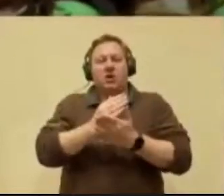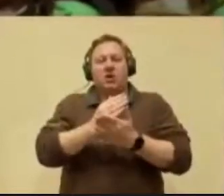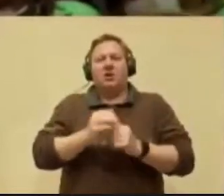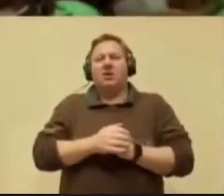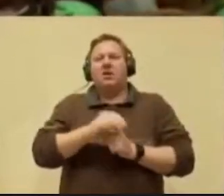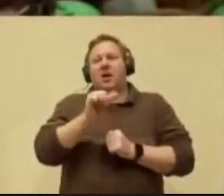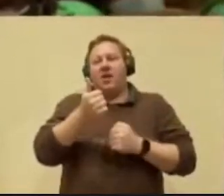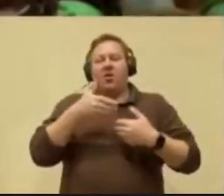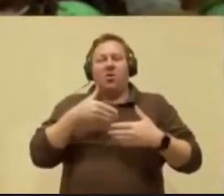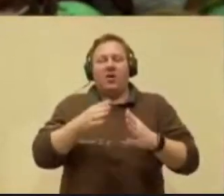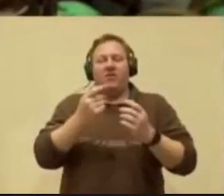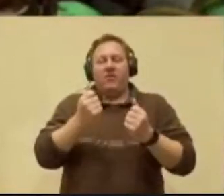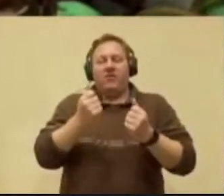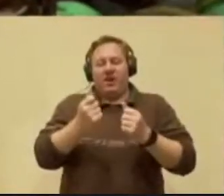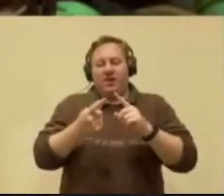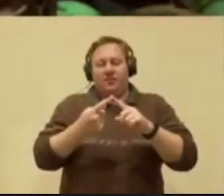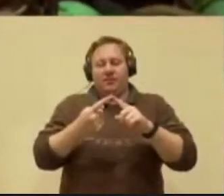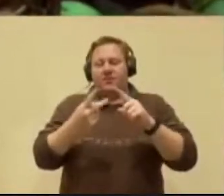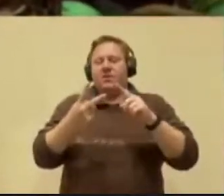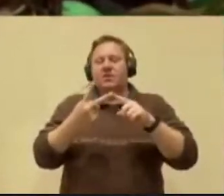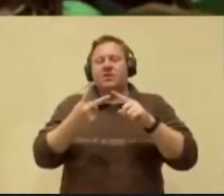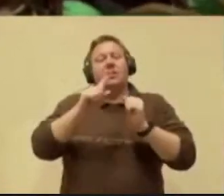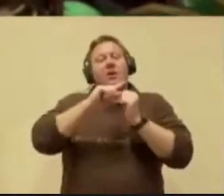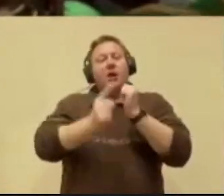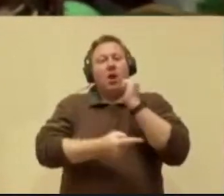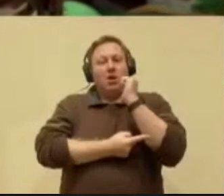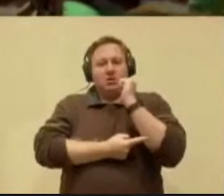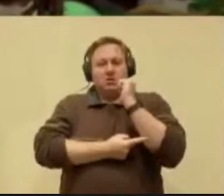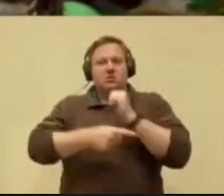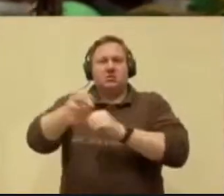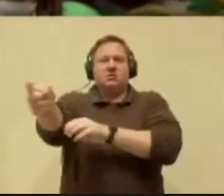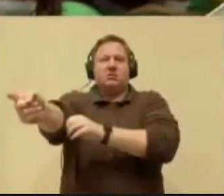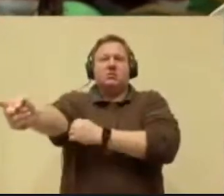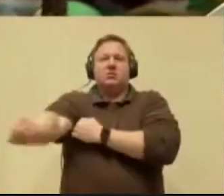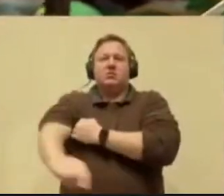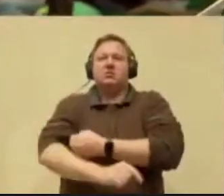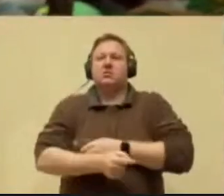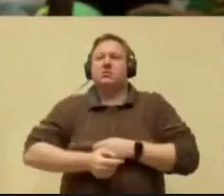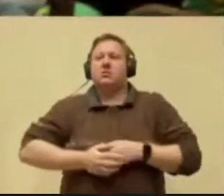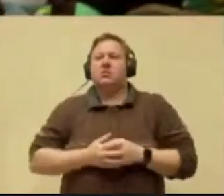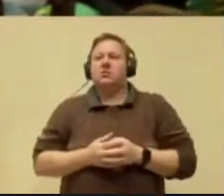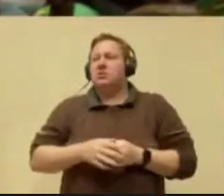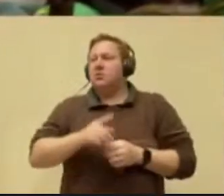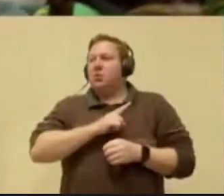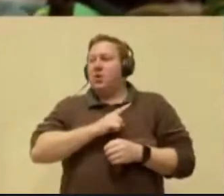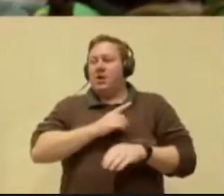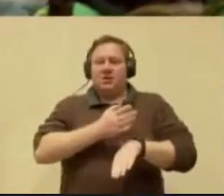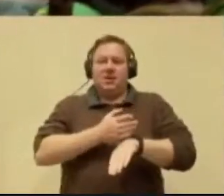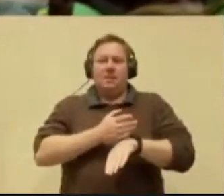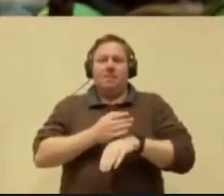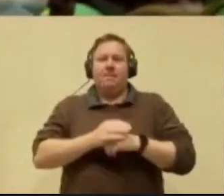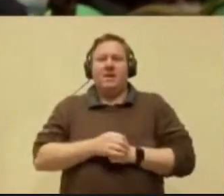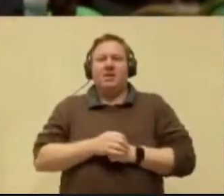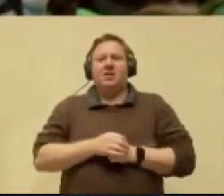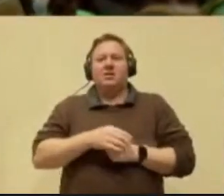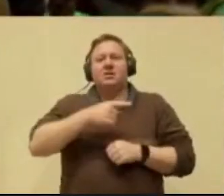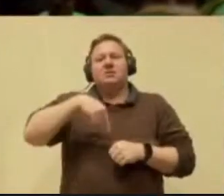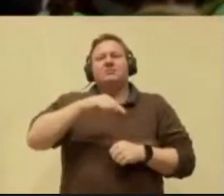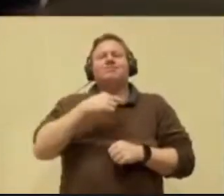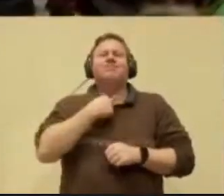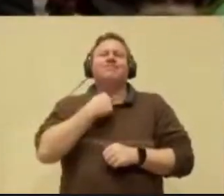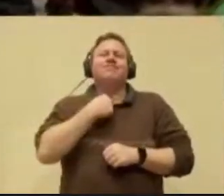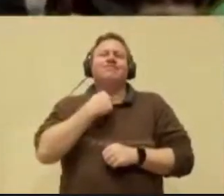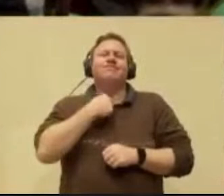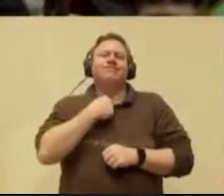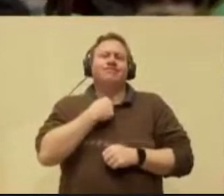of funding and lastly h a person is just a because of time we are so disappointed